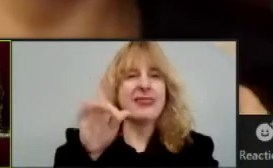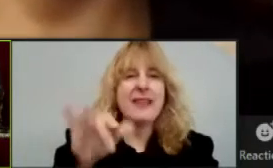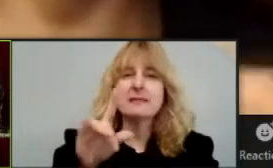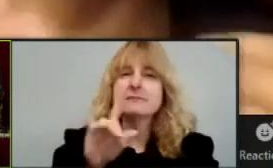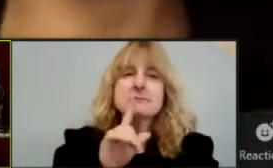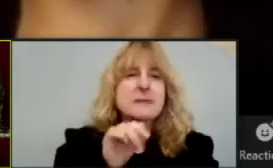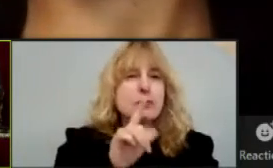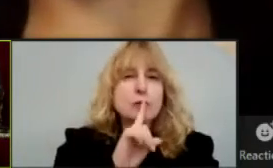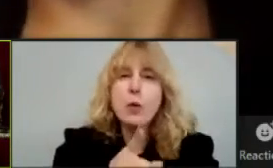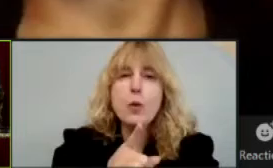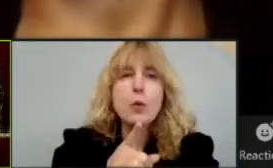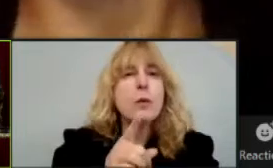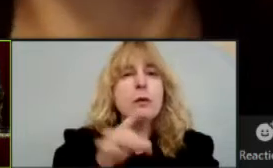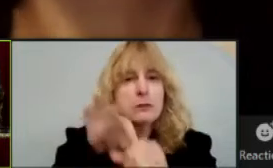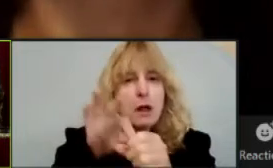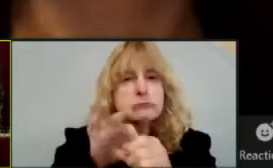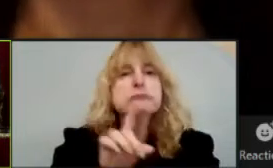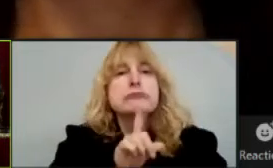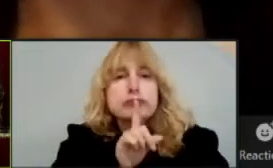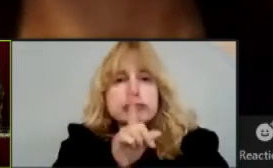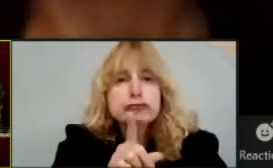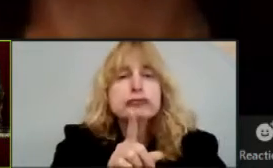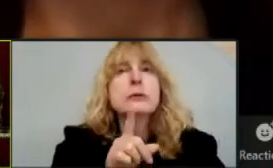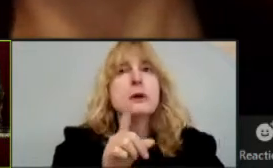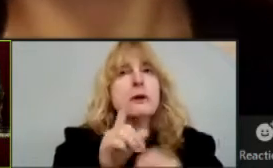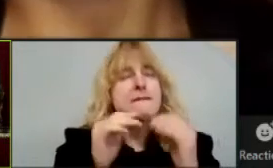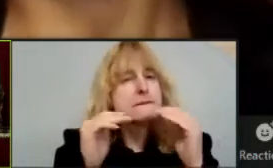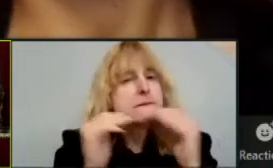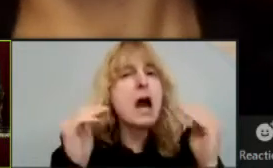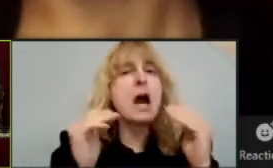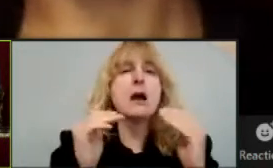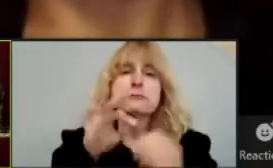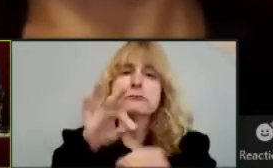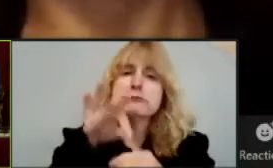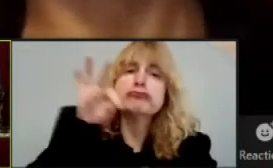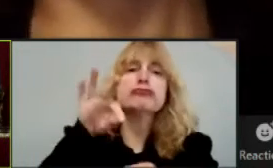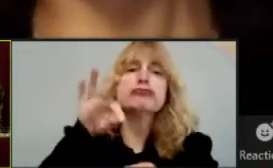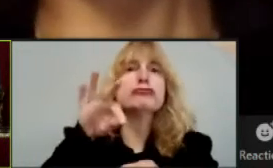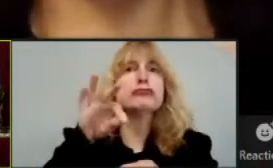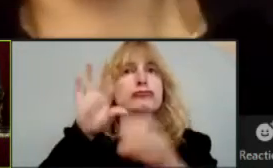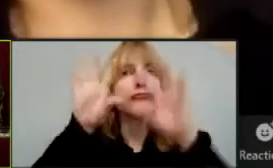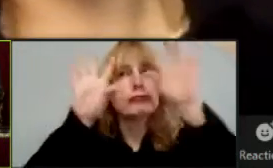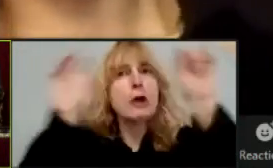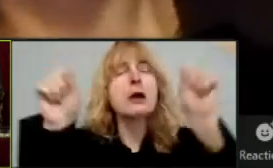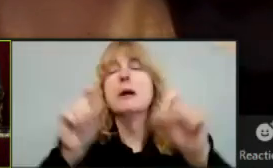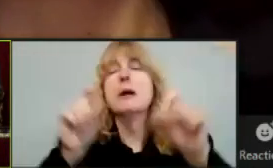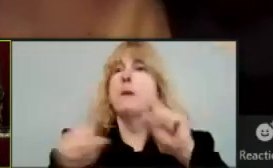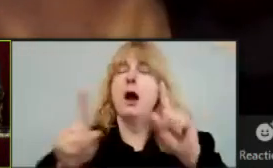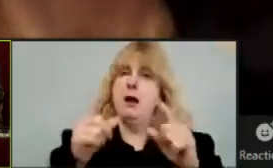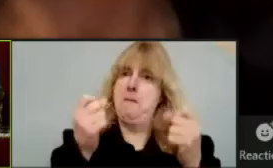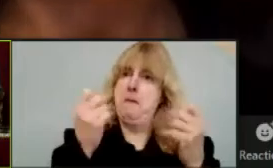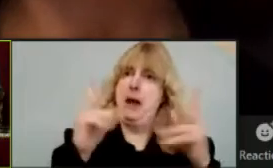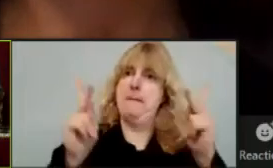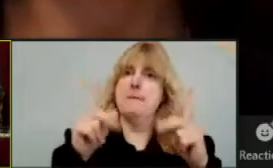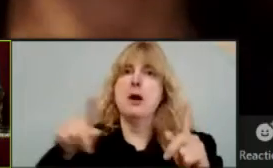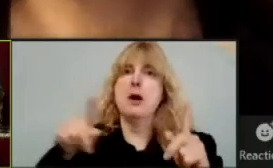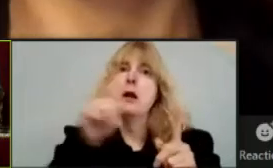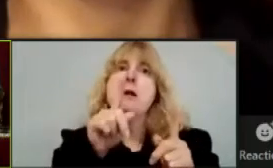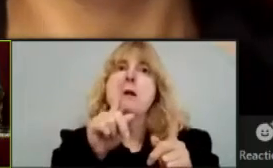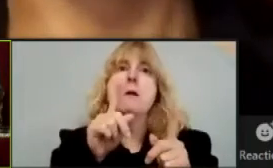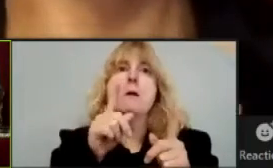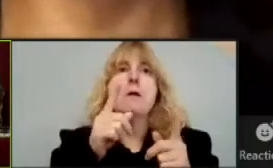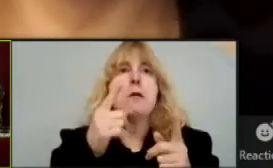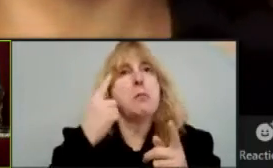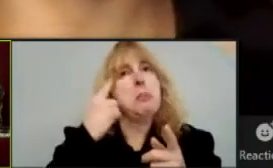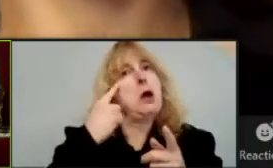of the fairest ones that have ever occurred, but even more importantly, to believe that they had the right to